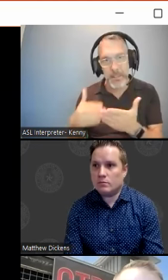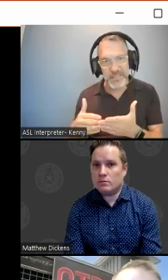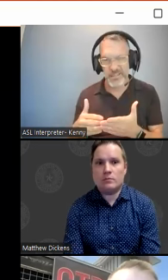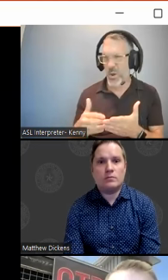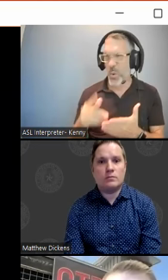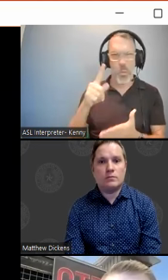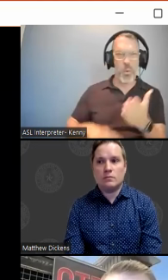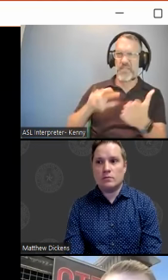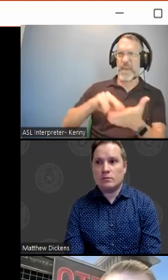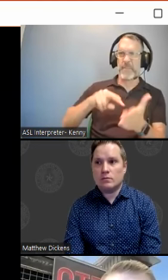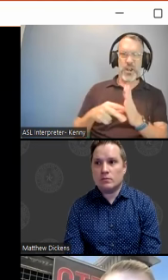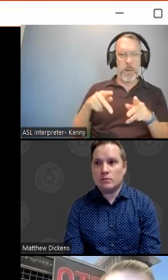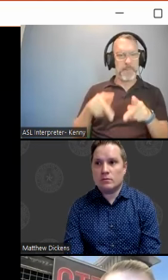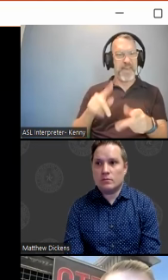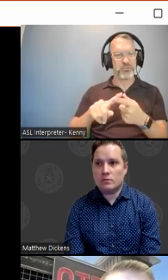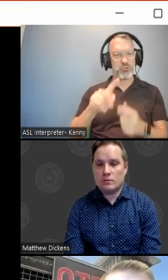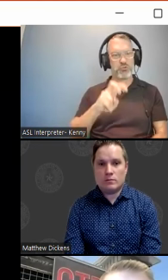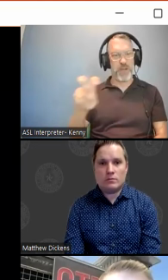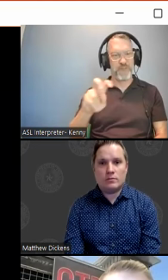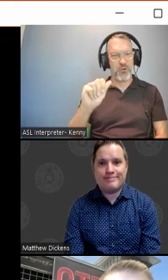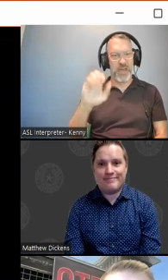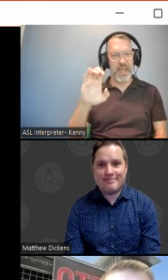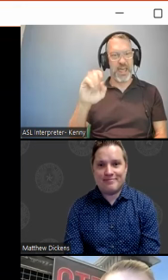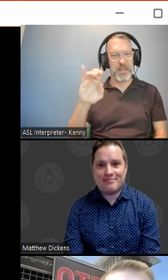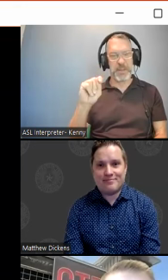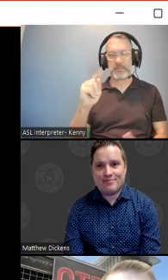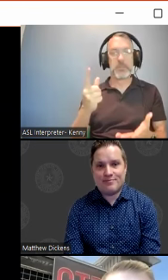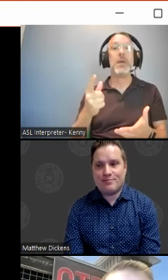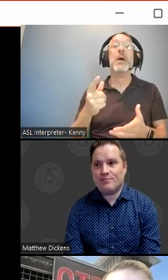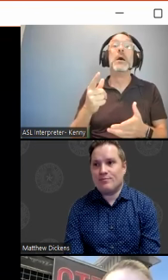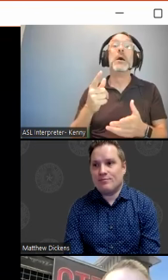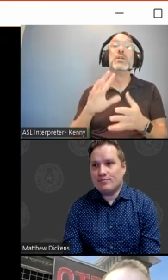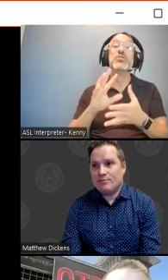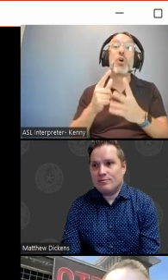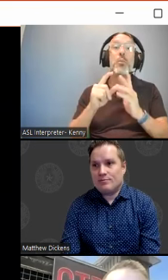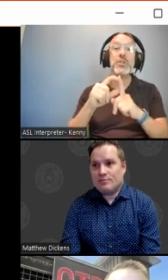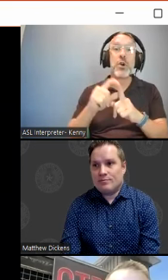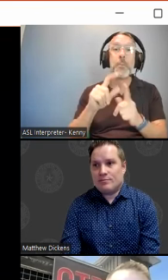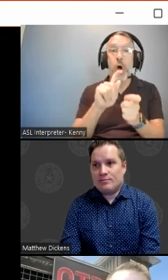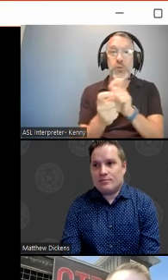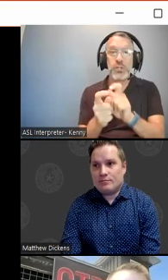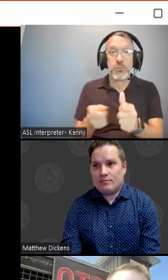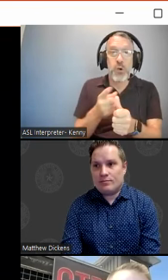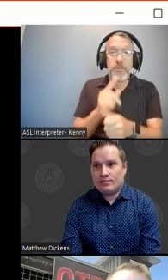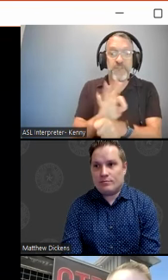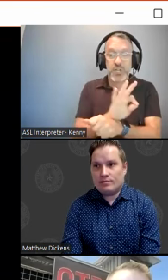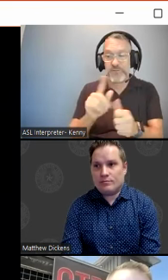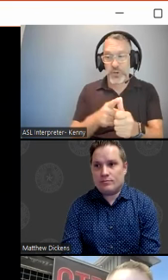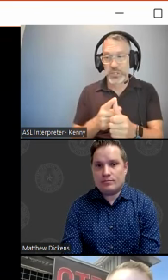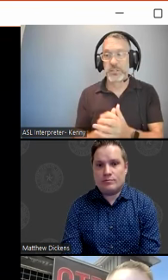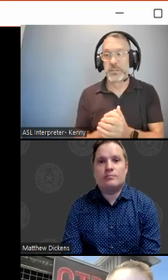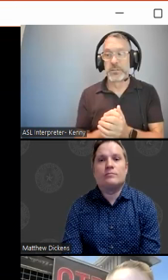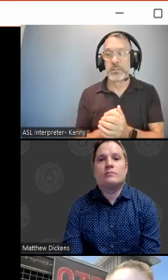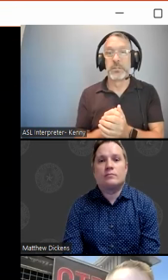what the heck is a path of travel element? Well, let's start with the term alteration to a primary function area first.